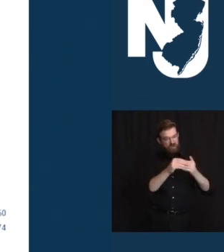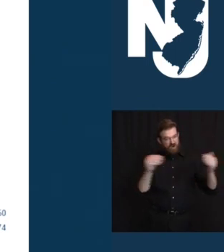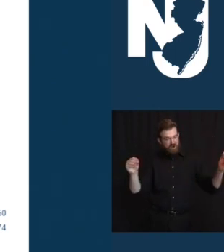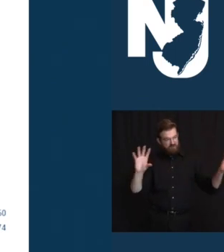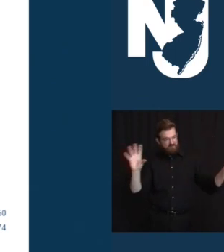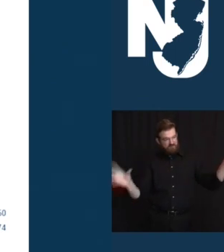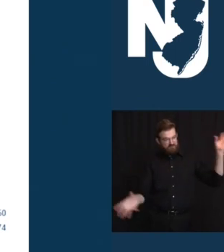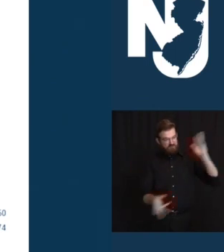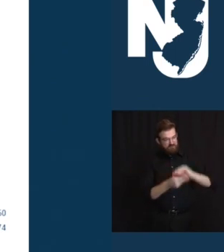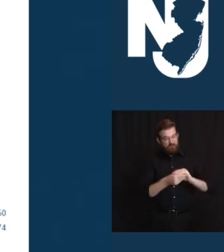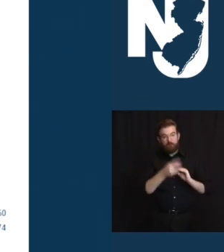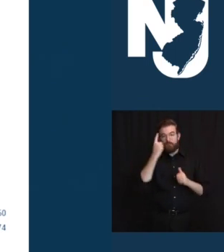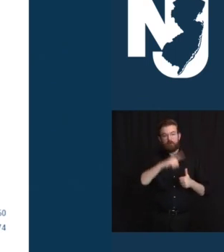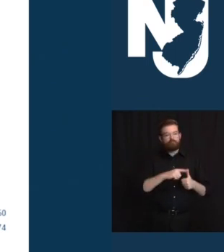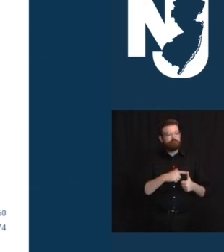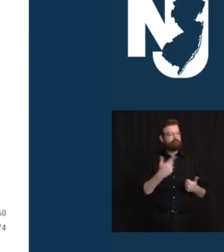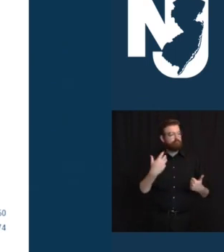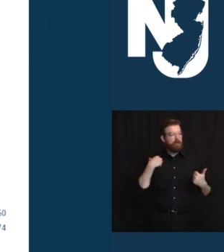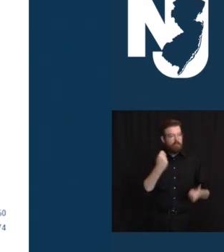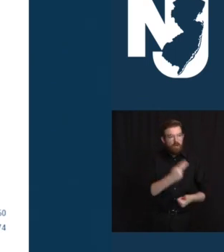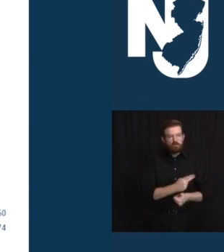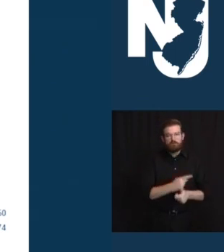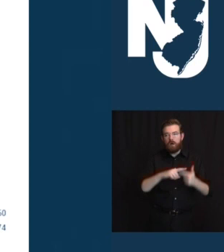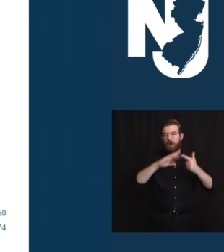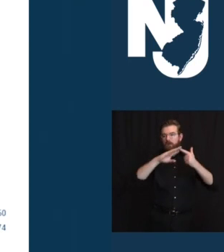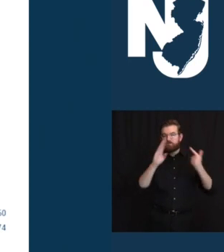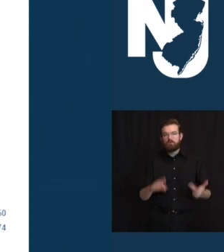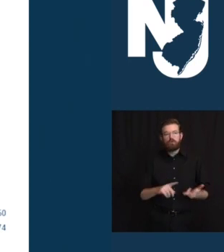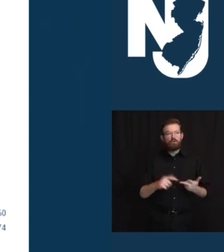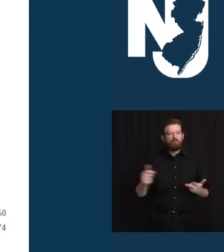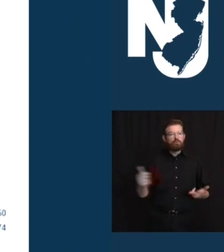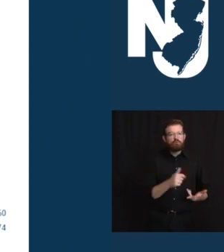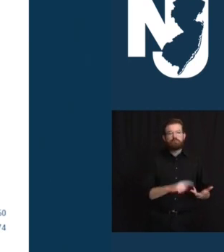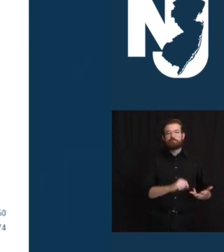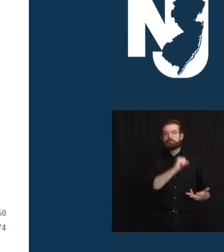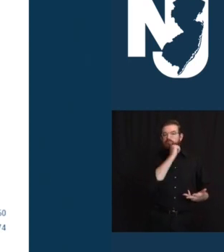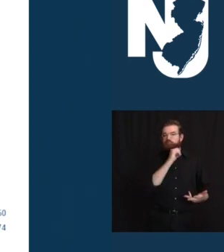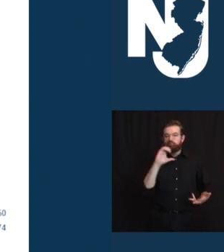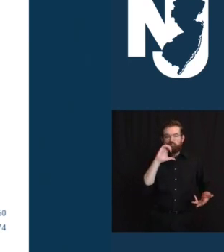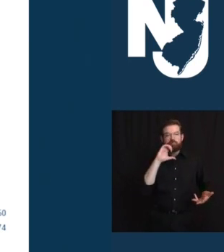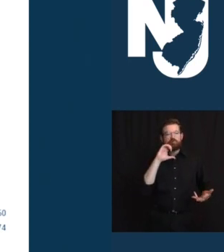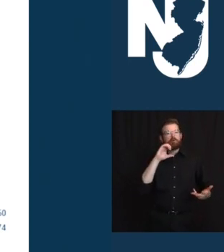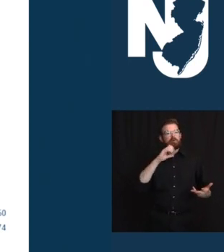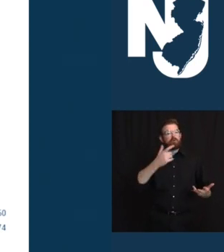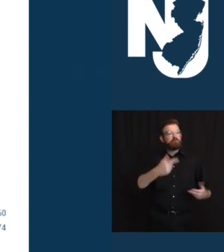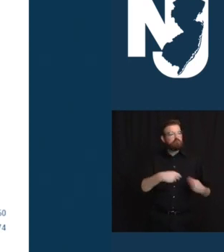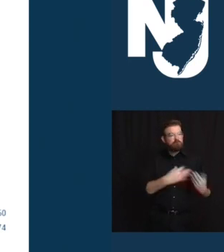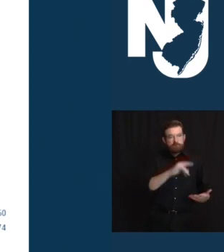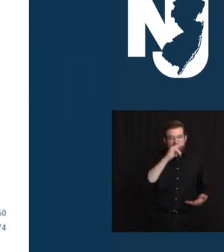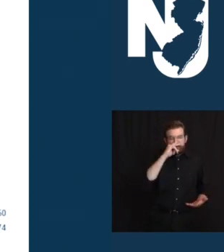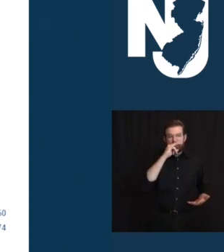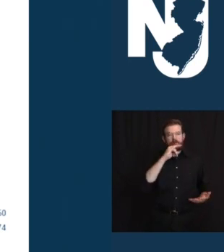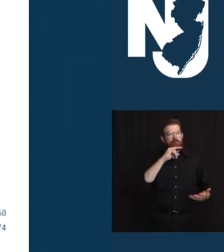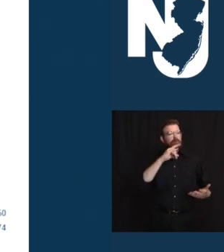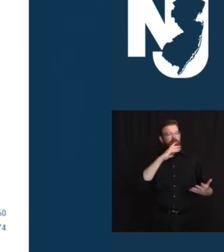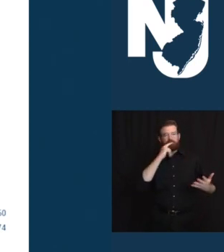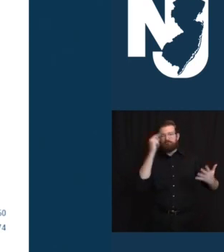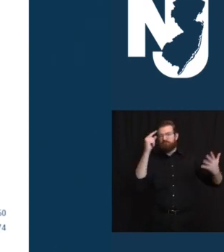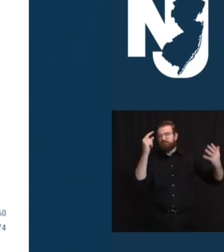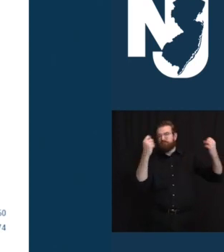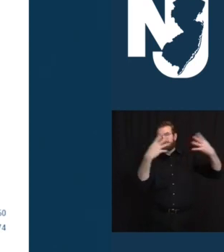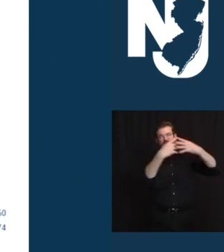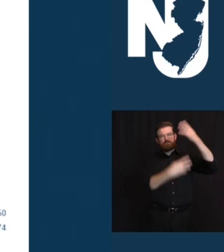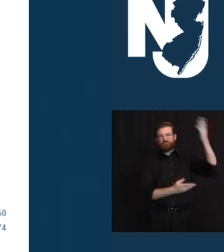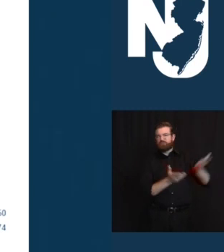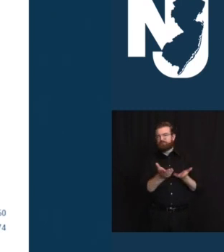transportation infrastructure, services for our seniors, our kids, and our most vulnerable residents, and much, much more. Making